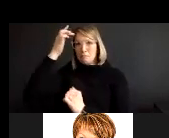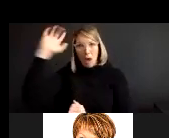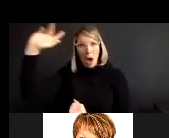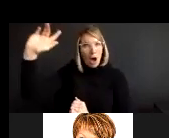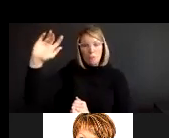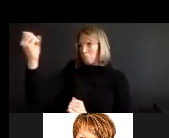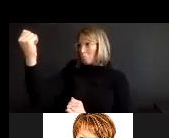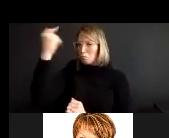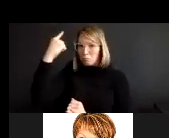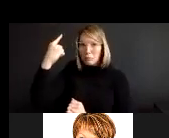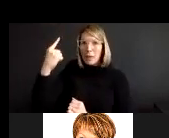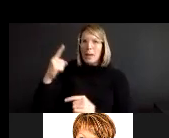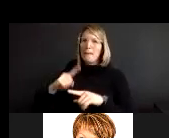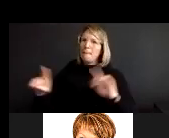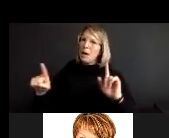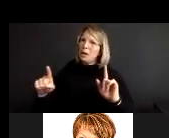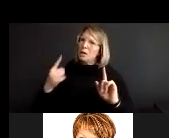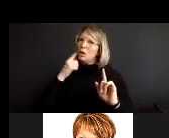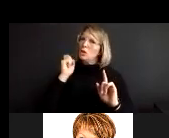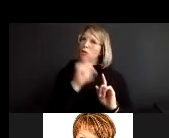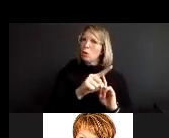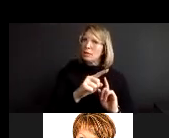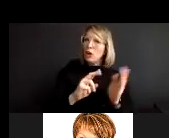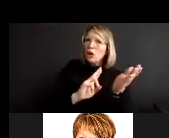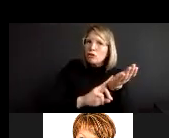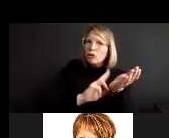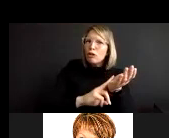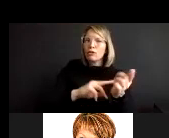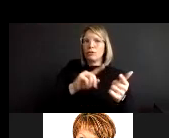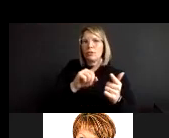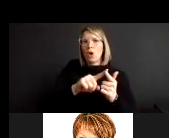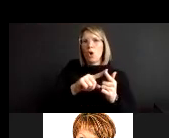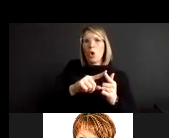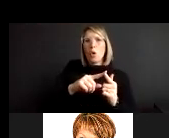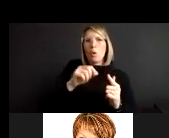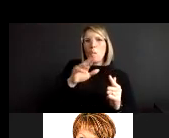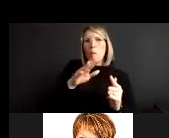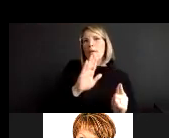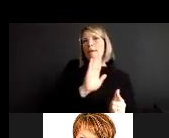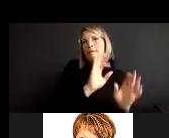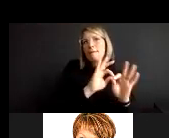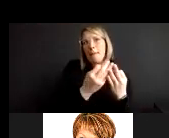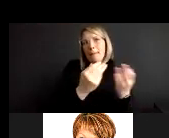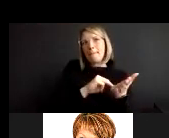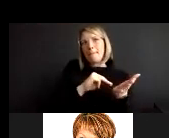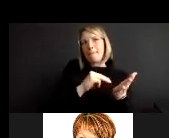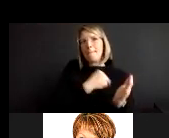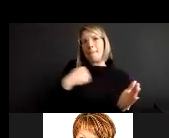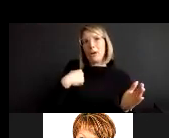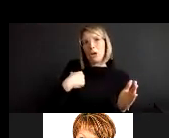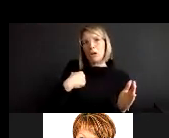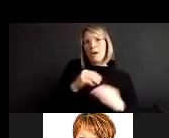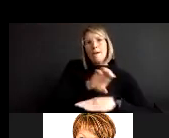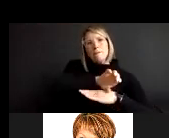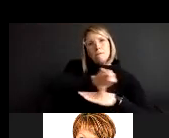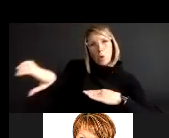or bullied or forced by a family member to sign over their check on a regular basis. So, that gets a